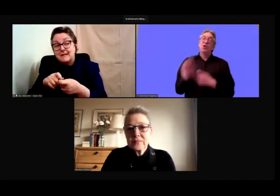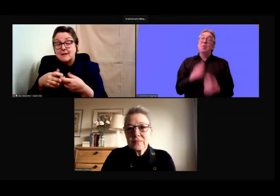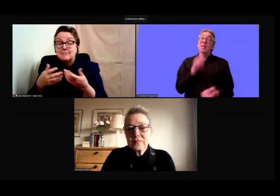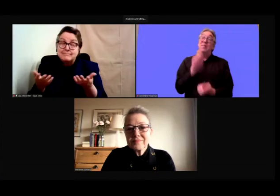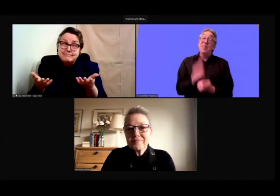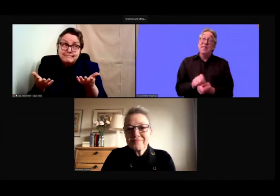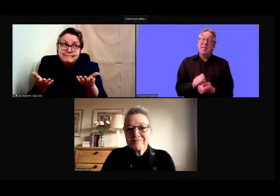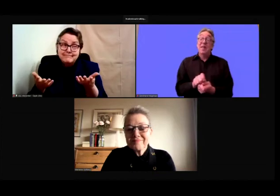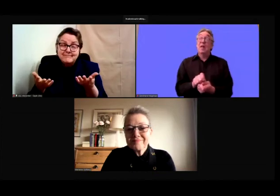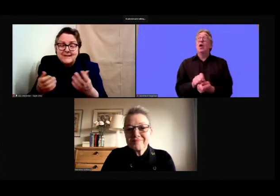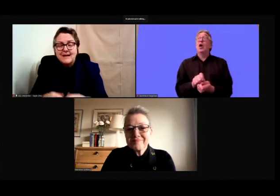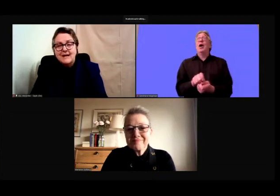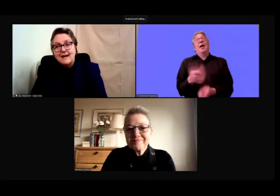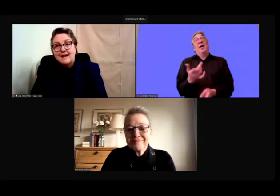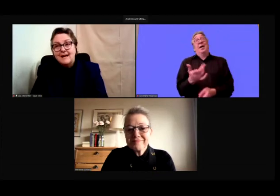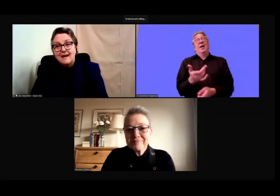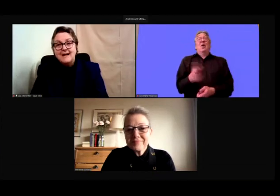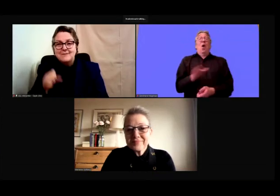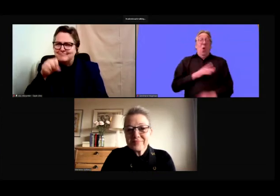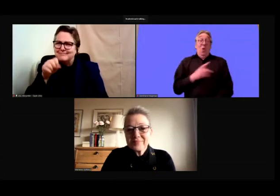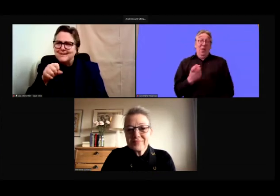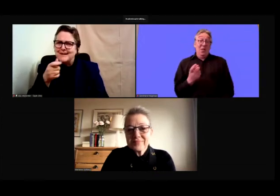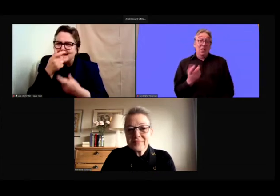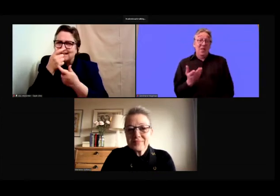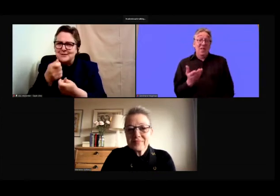It's an interesting one too.